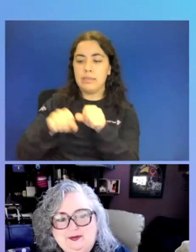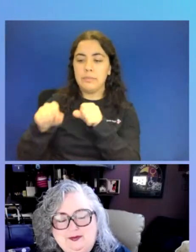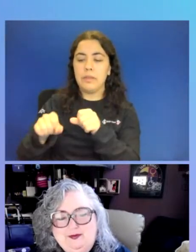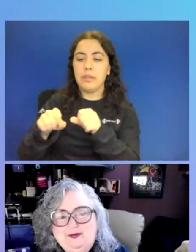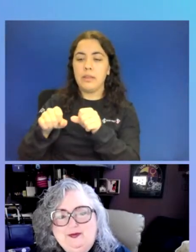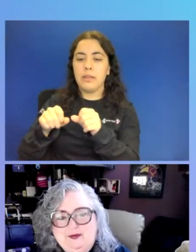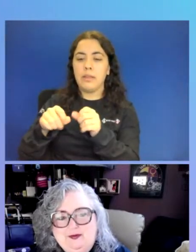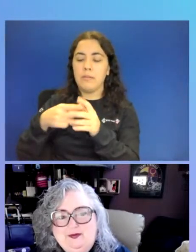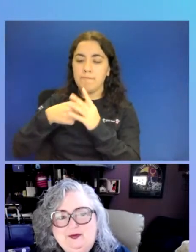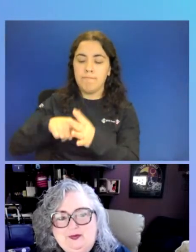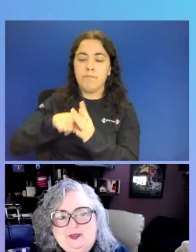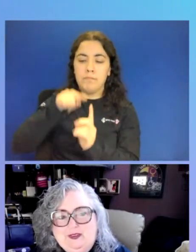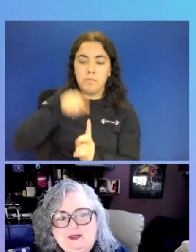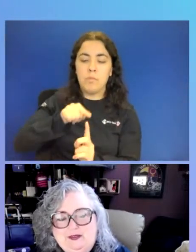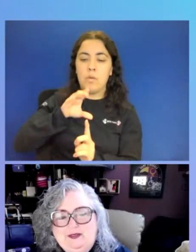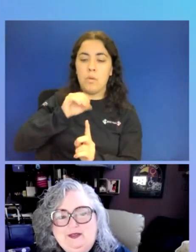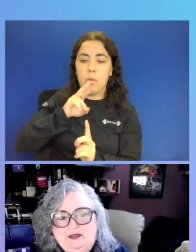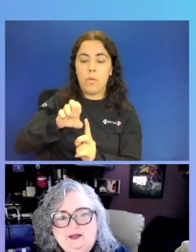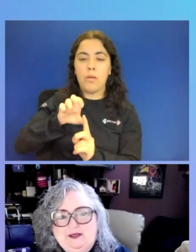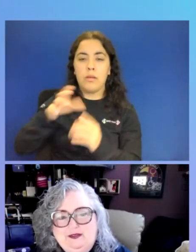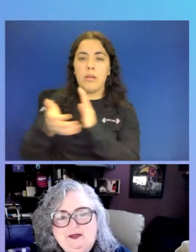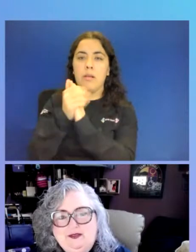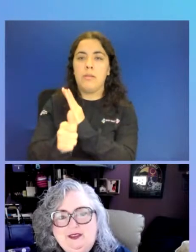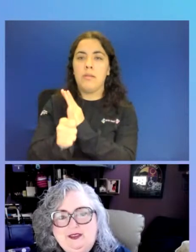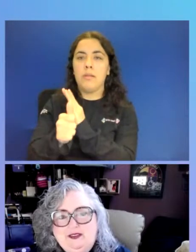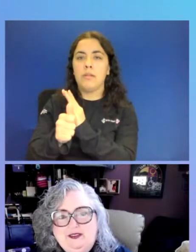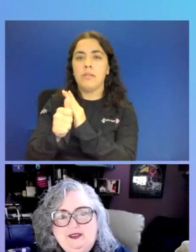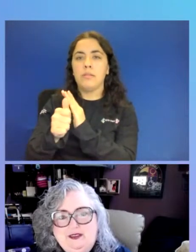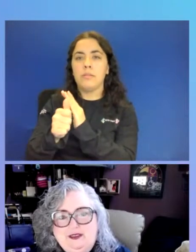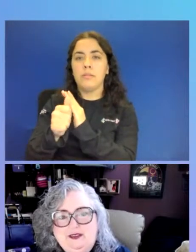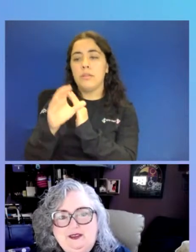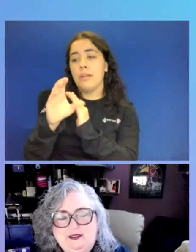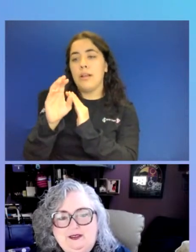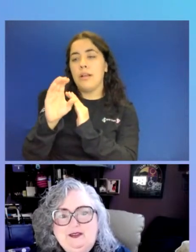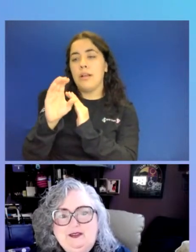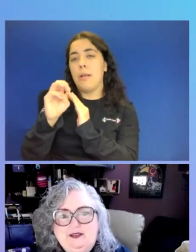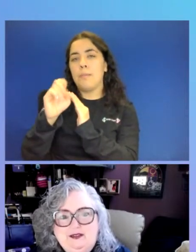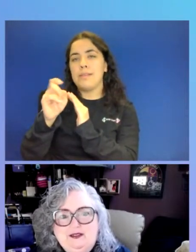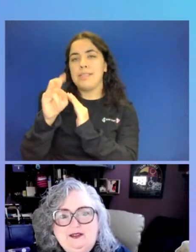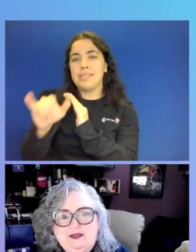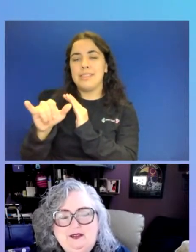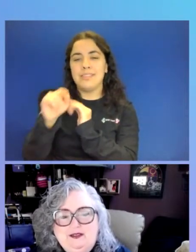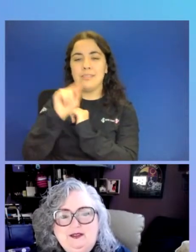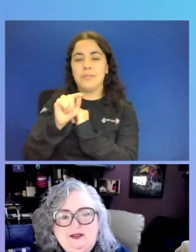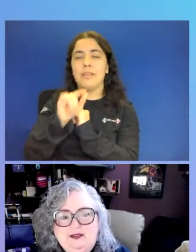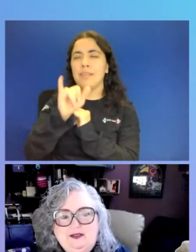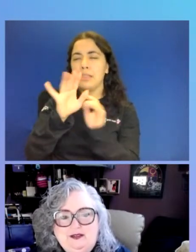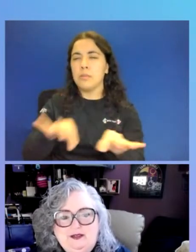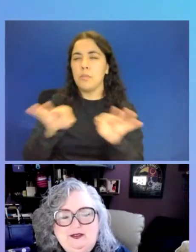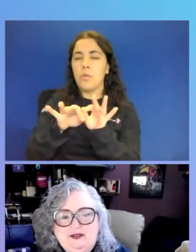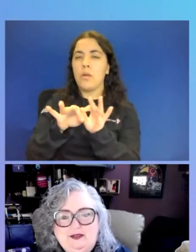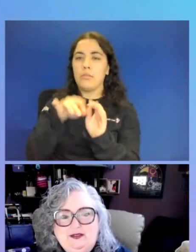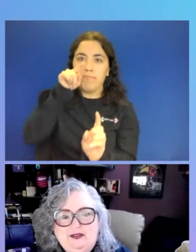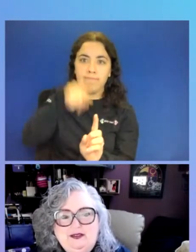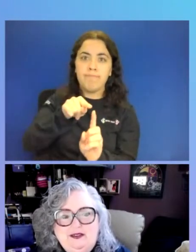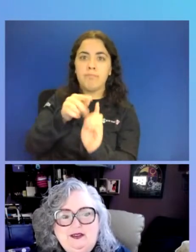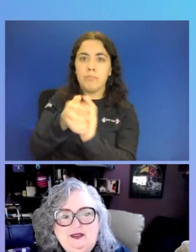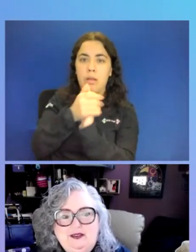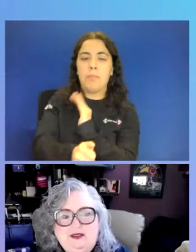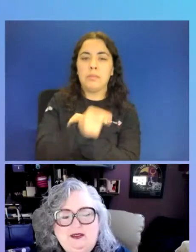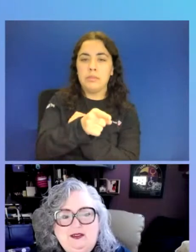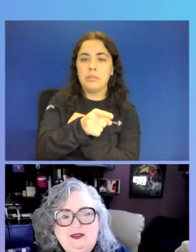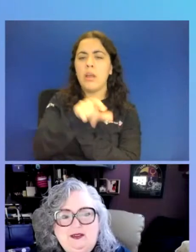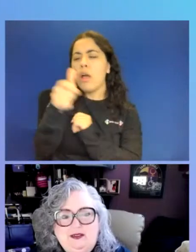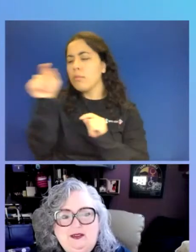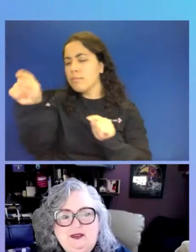Competencies. That phrase core competencies is the key. And then we've got some others, which we can get to in a moment, but that is